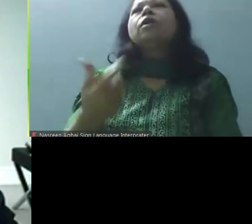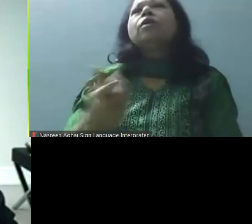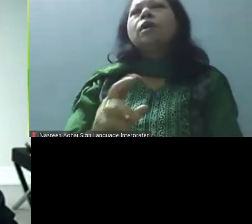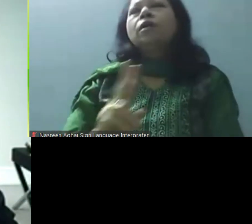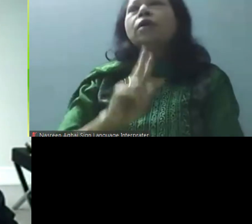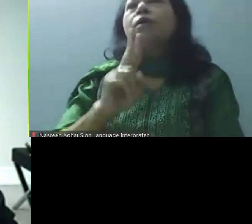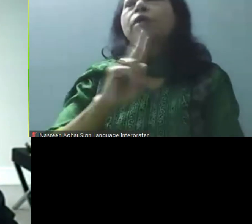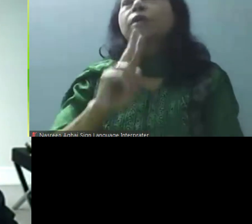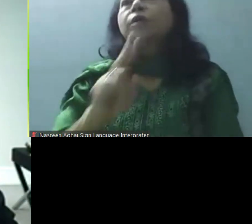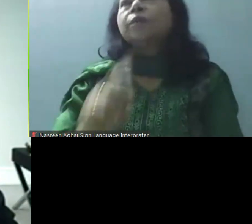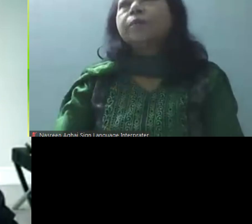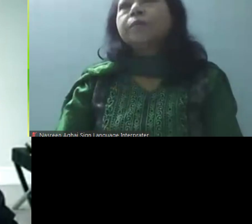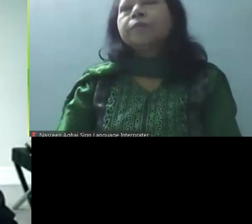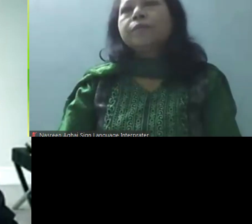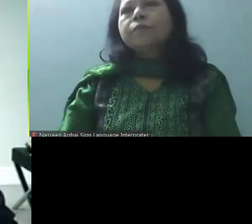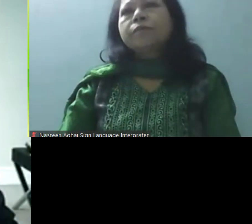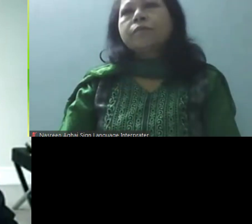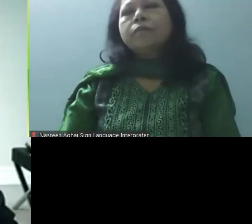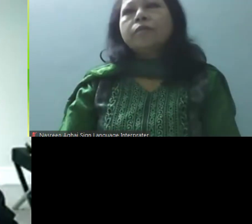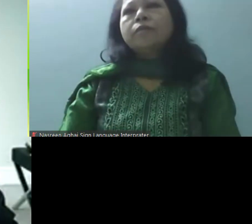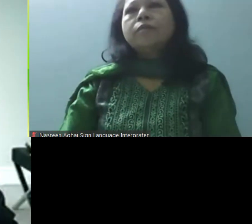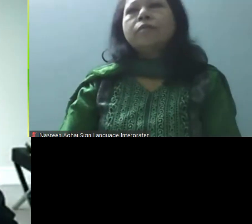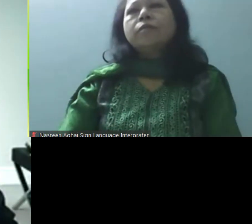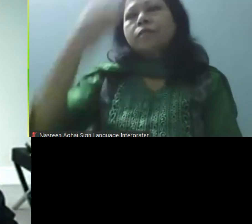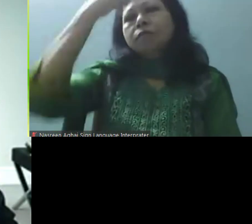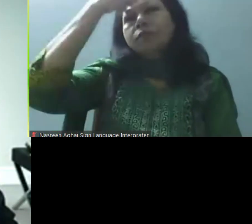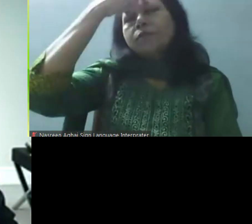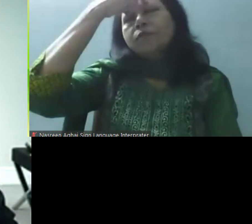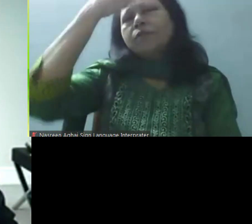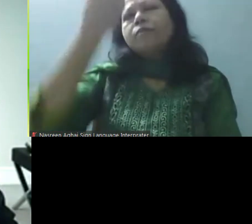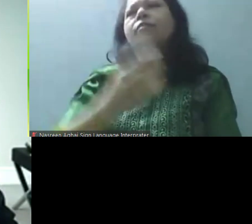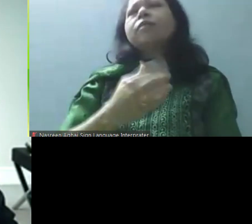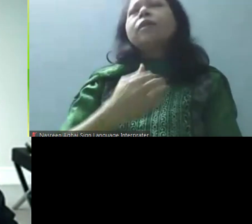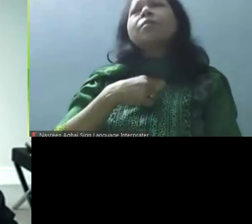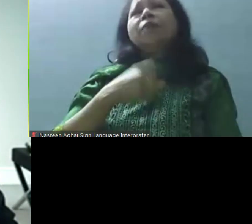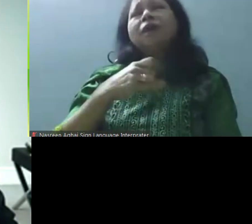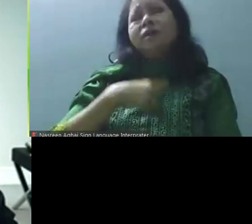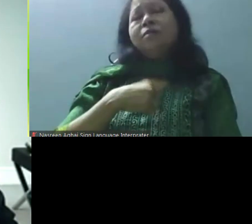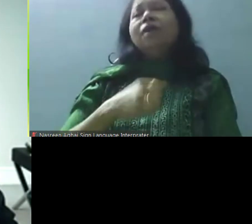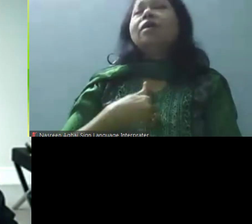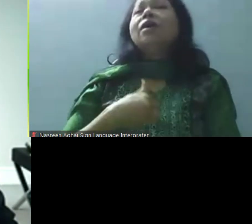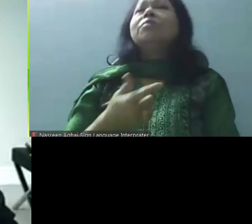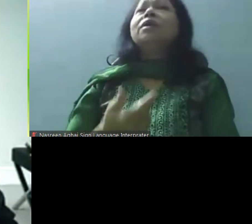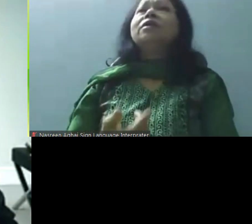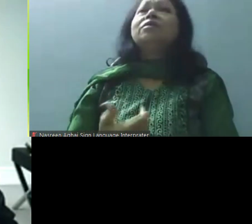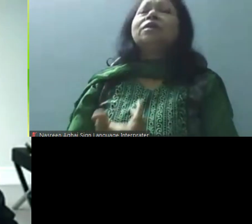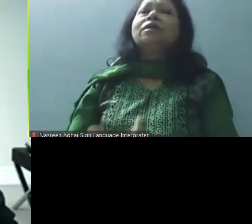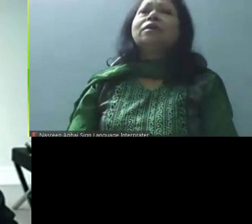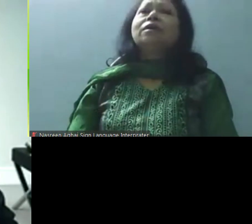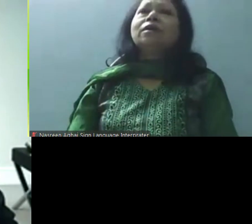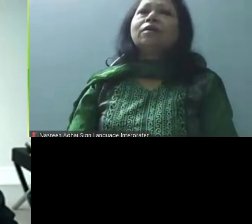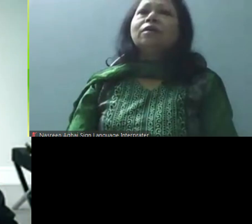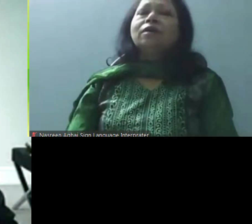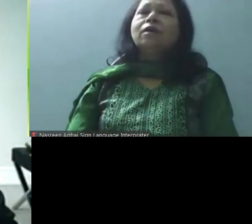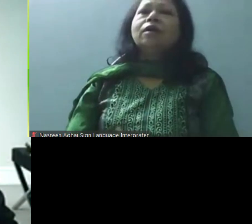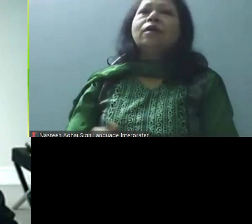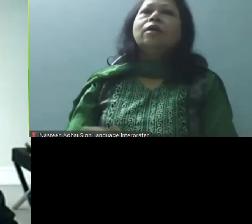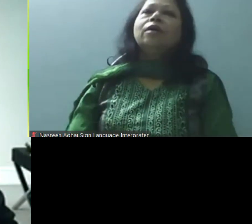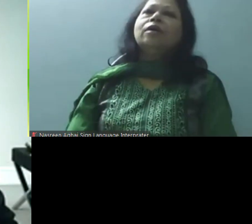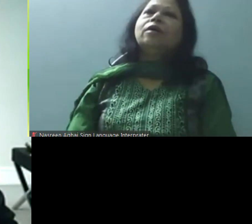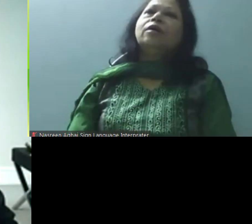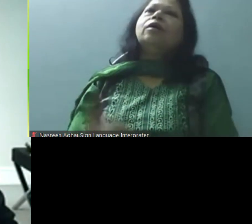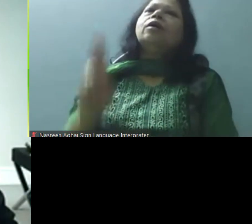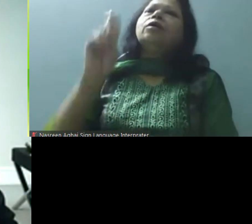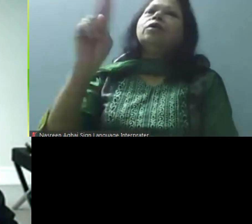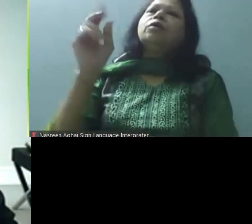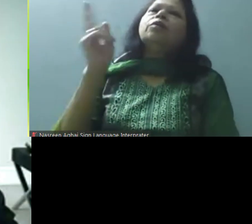about the challenges I faced through my experiences. In the UK, it's